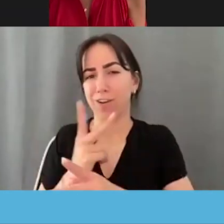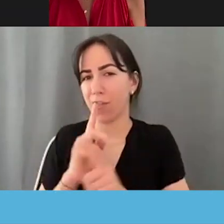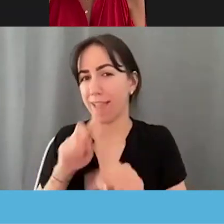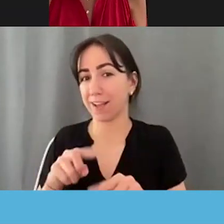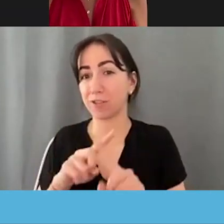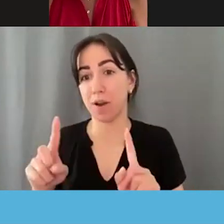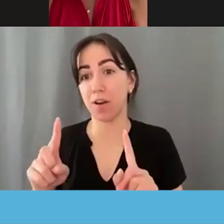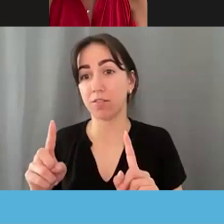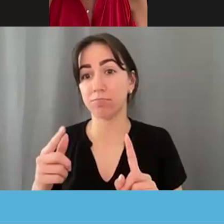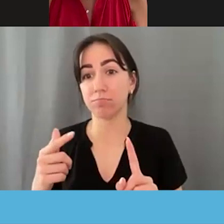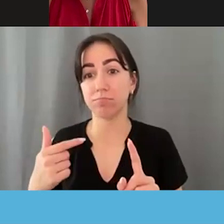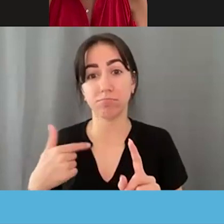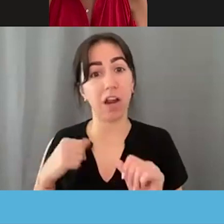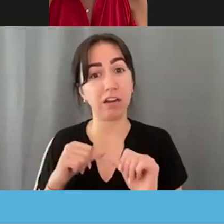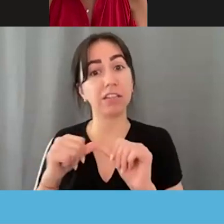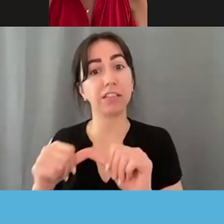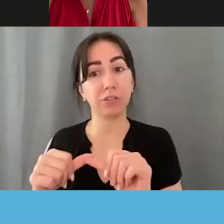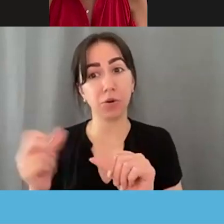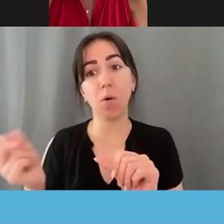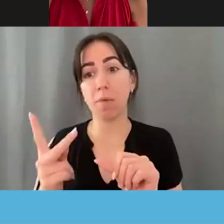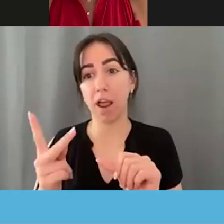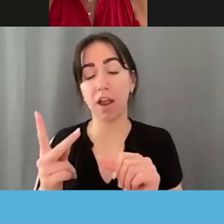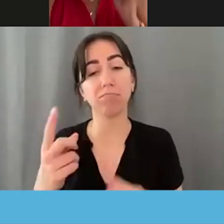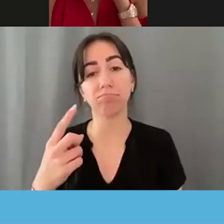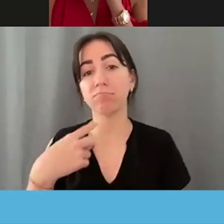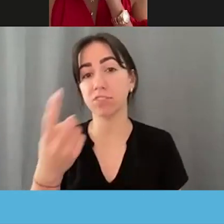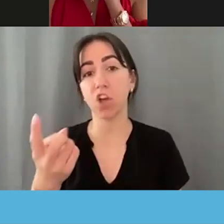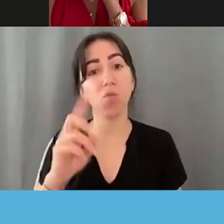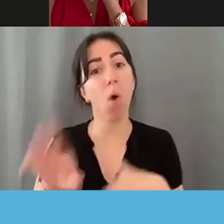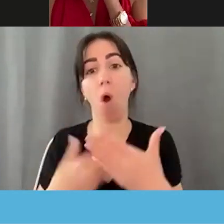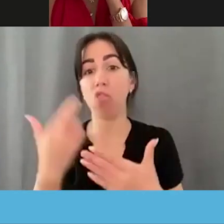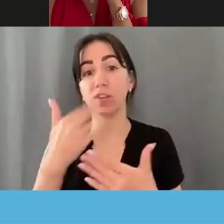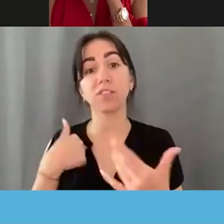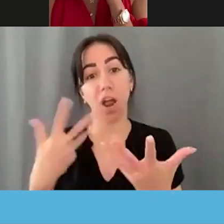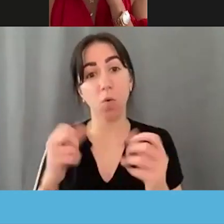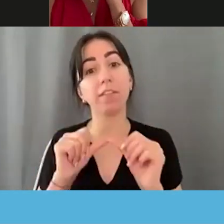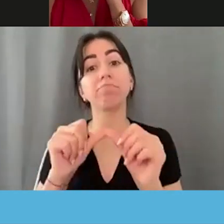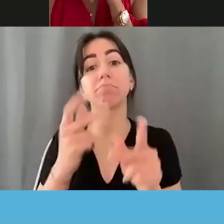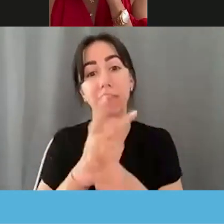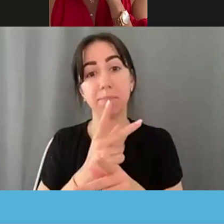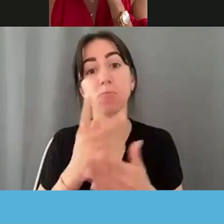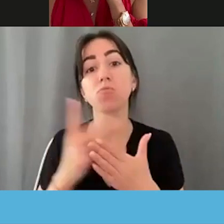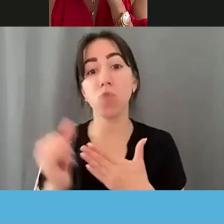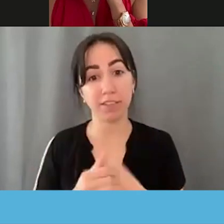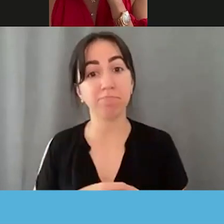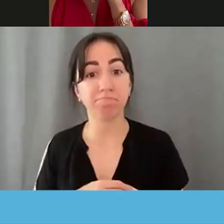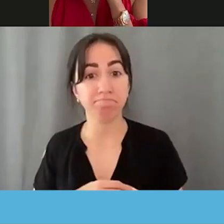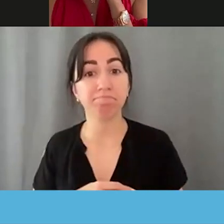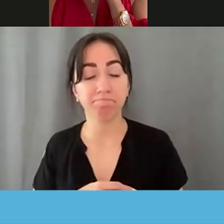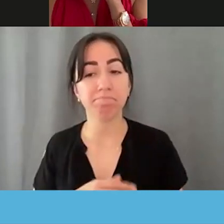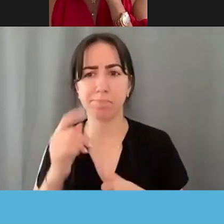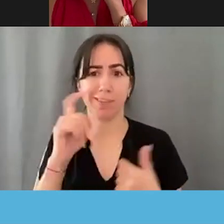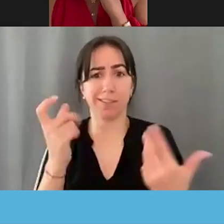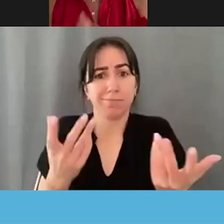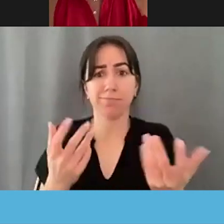in response, I continued going back and giving them all the technical reasons why I wanted to keep working on that particular project, just